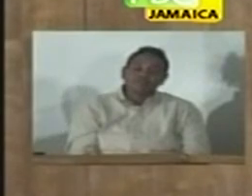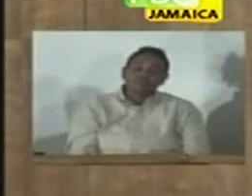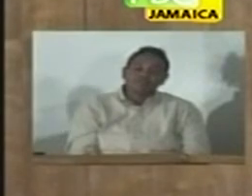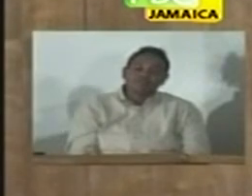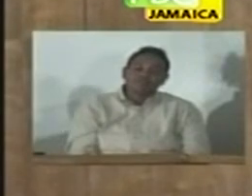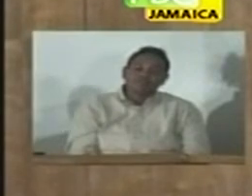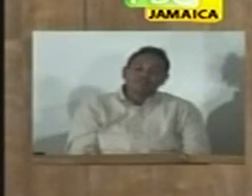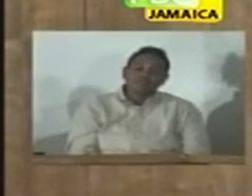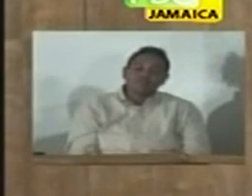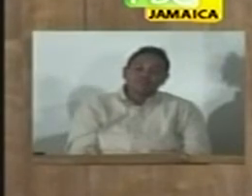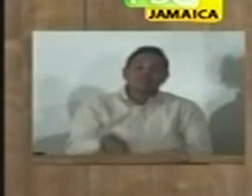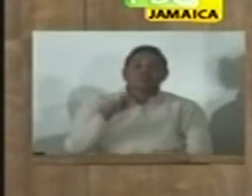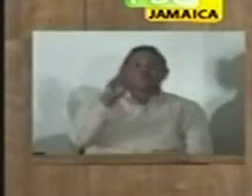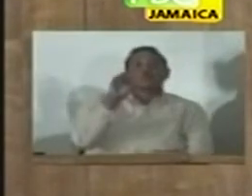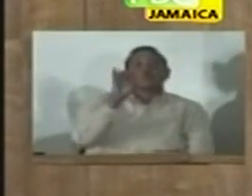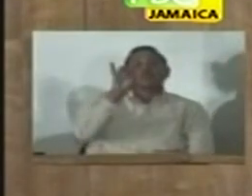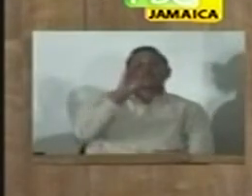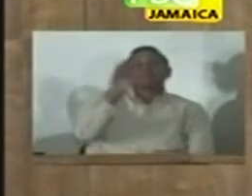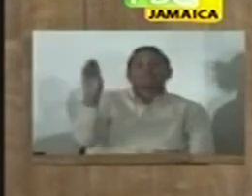billion